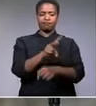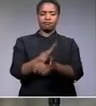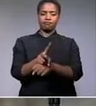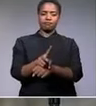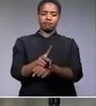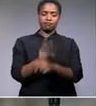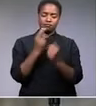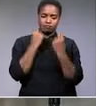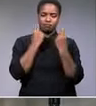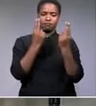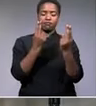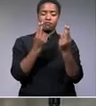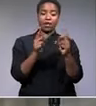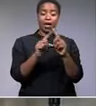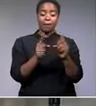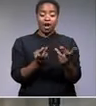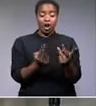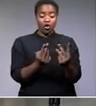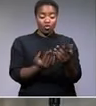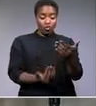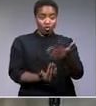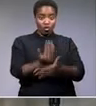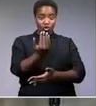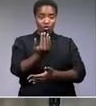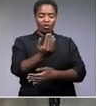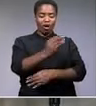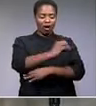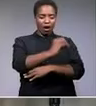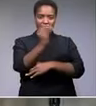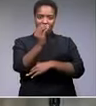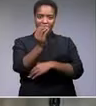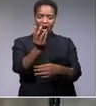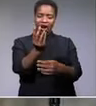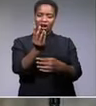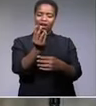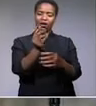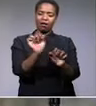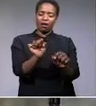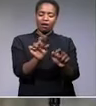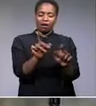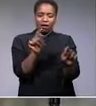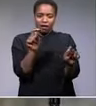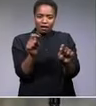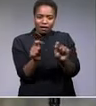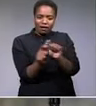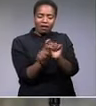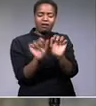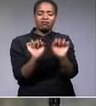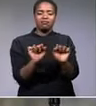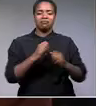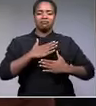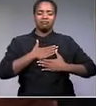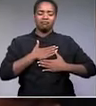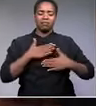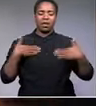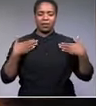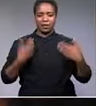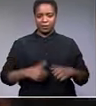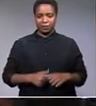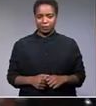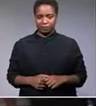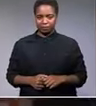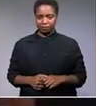But our new dawn does appear to be on the horizon, and we are grateful for that.